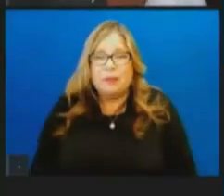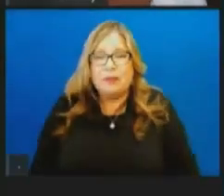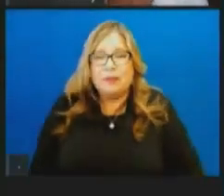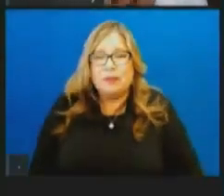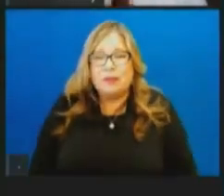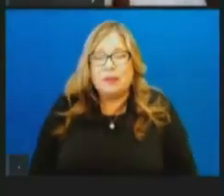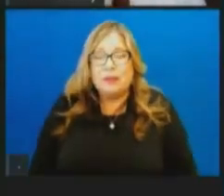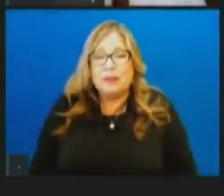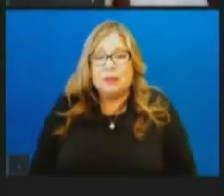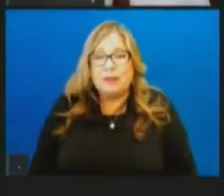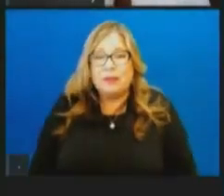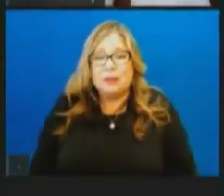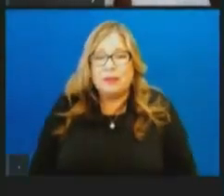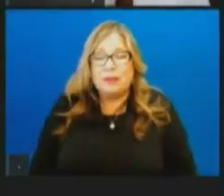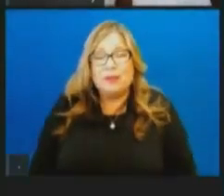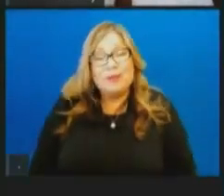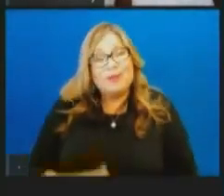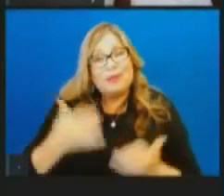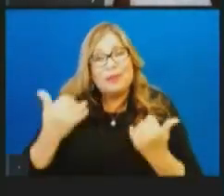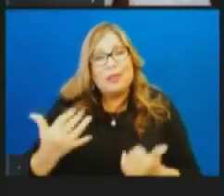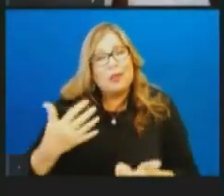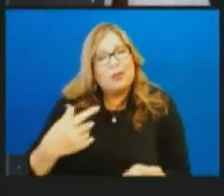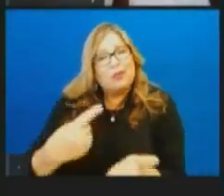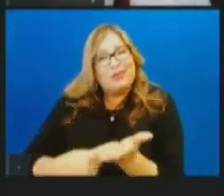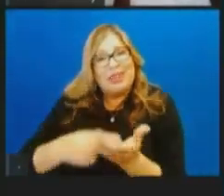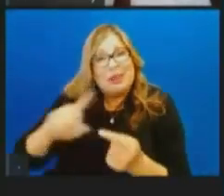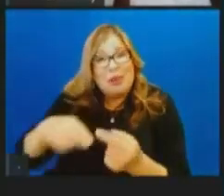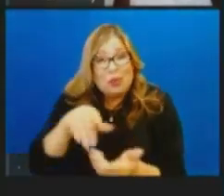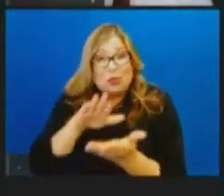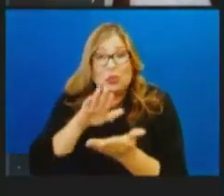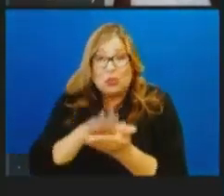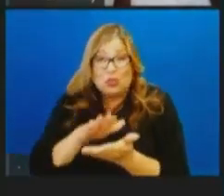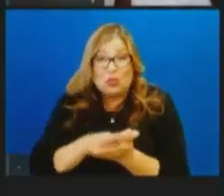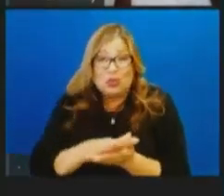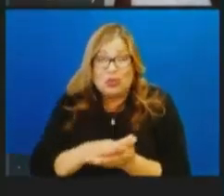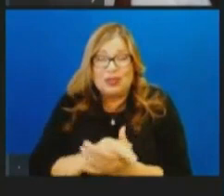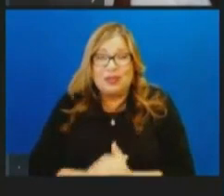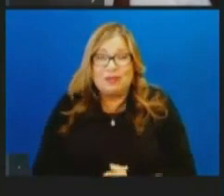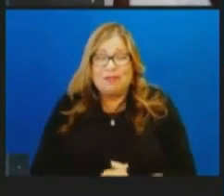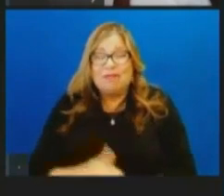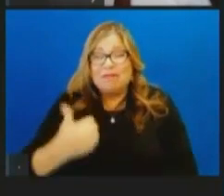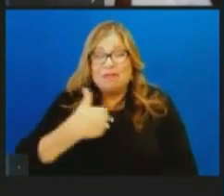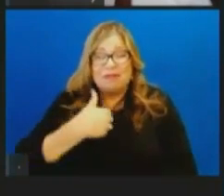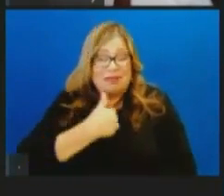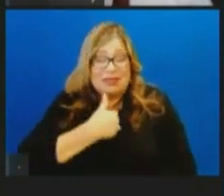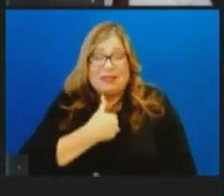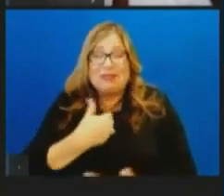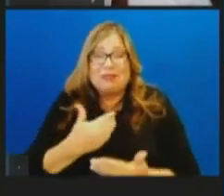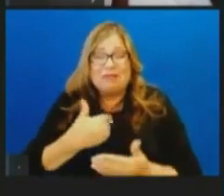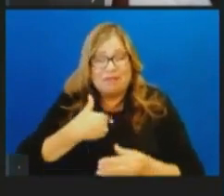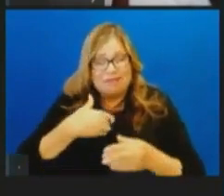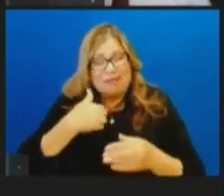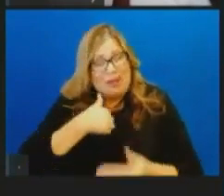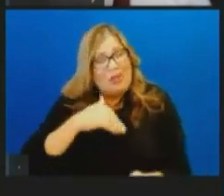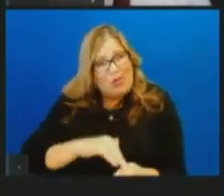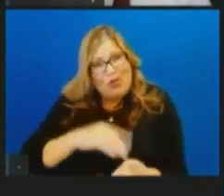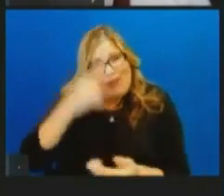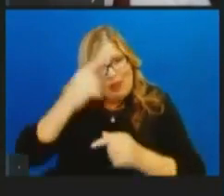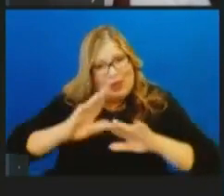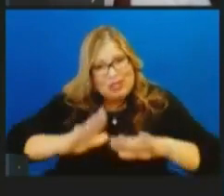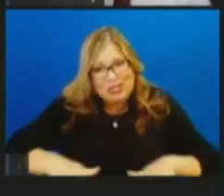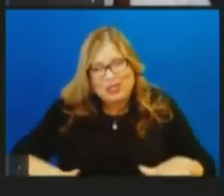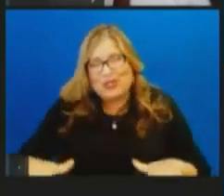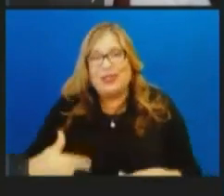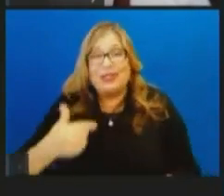So I want to just take a moment and talk about schools. You know, this has been really important as a pediatrician, a father of four, something that I talk a